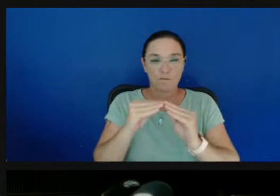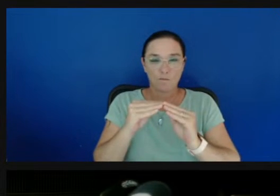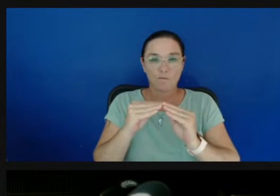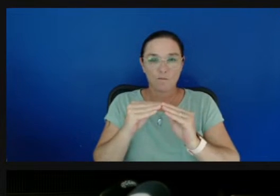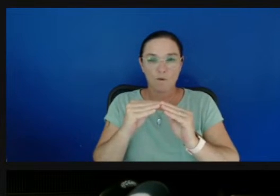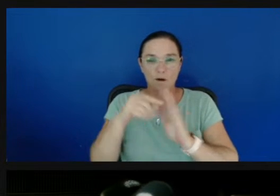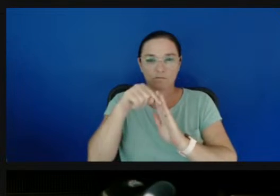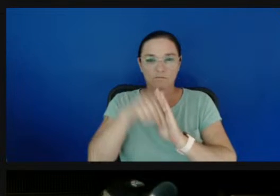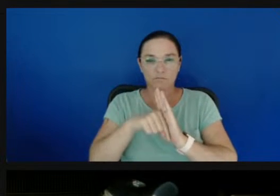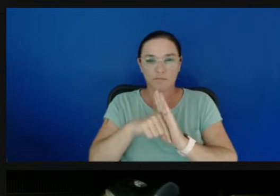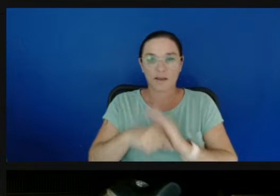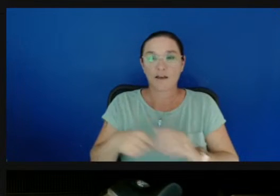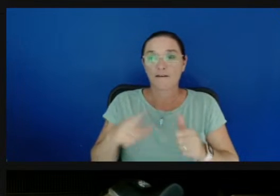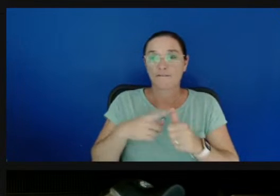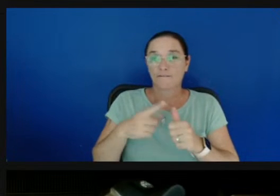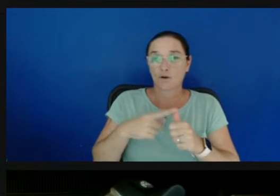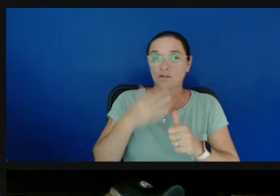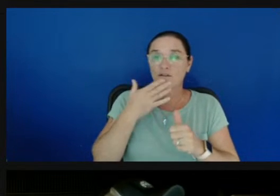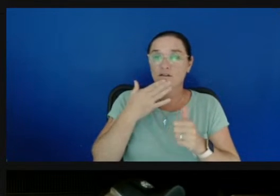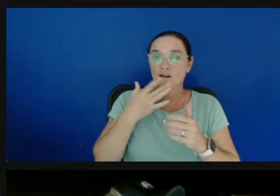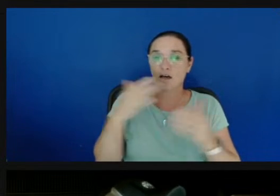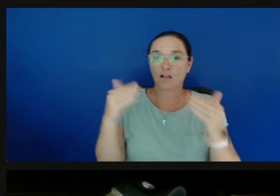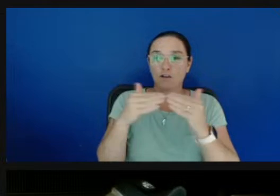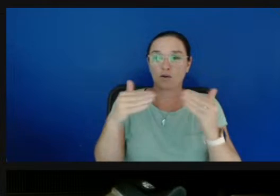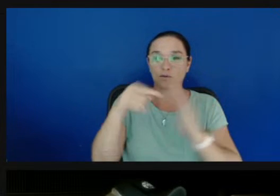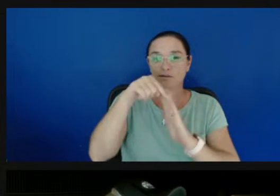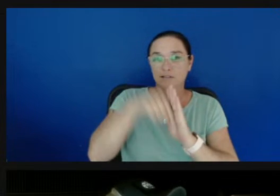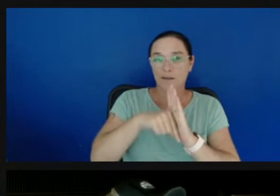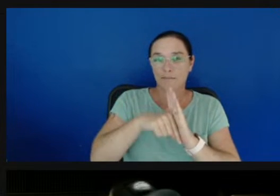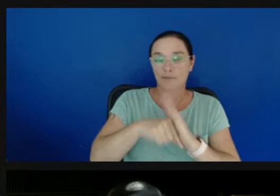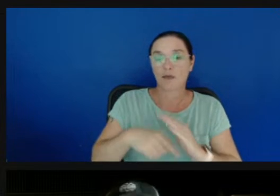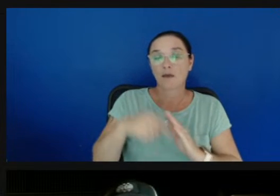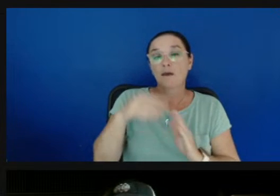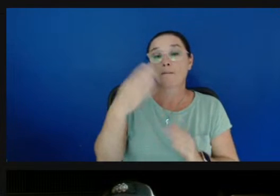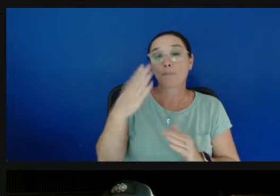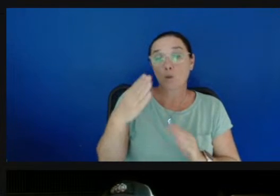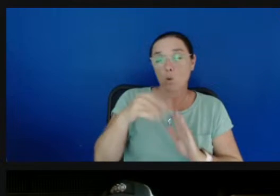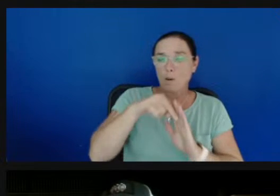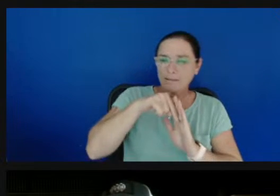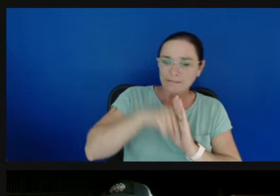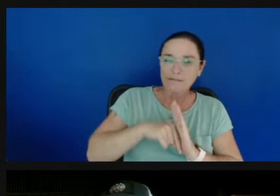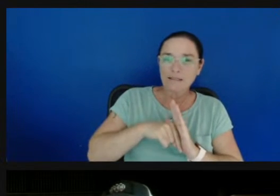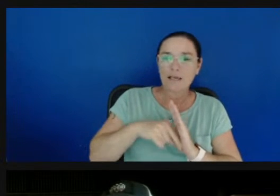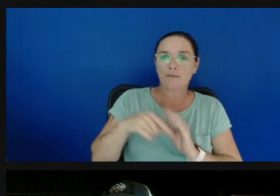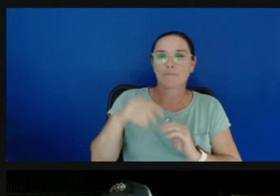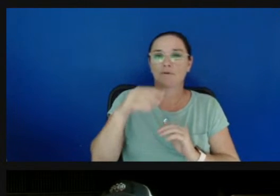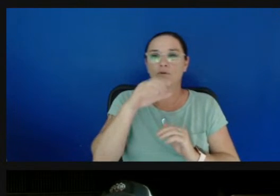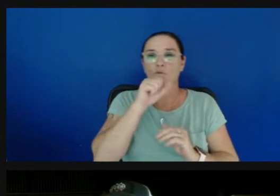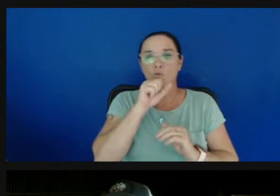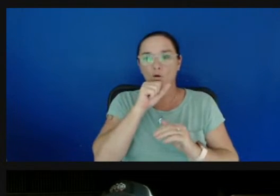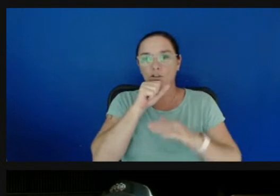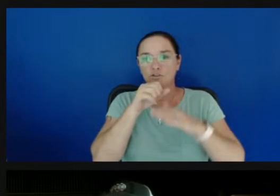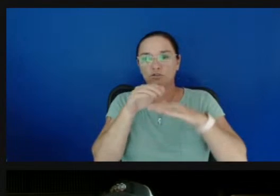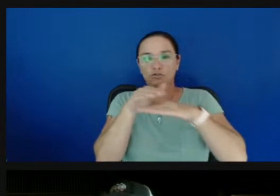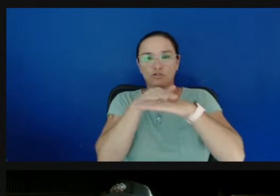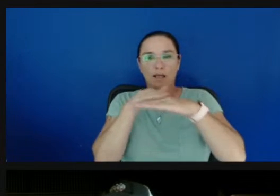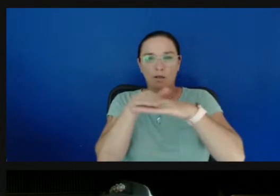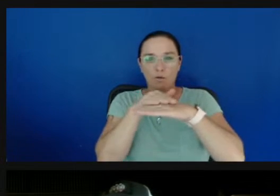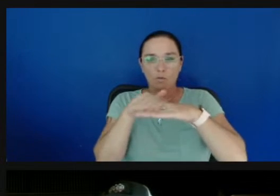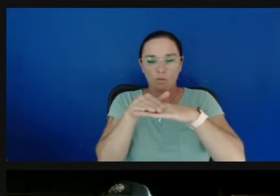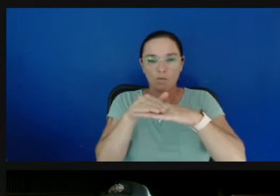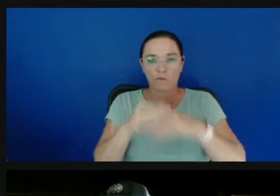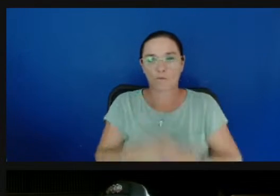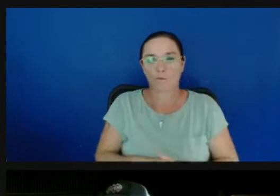First, colored by depth. And the red ones are shallow, the blue ones are deep. This is just the last 2 days. So let me zoom it in